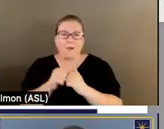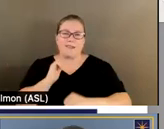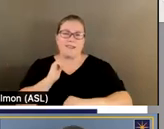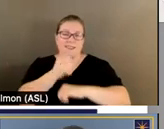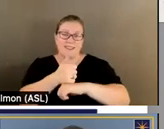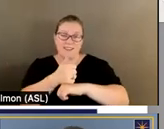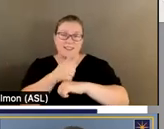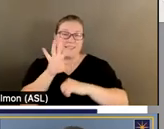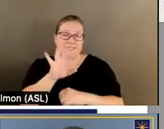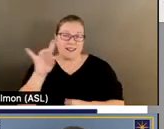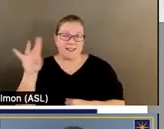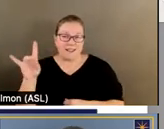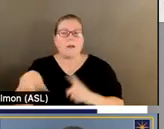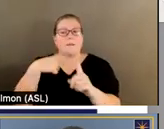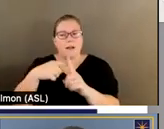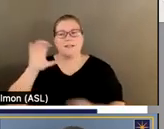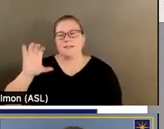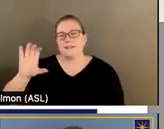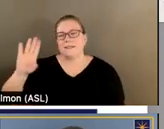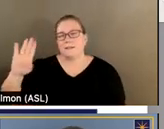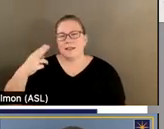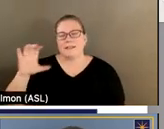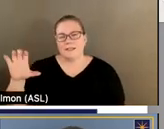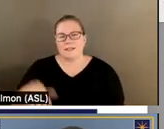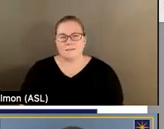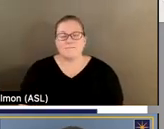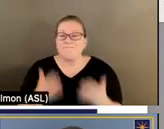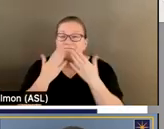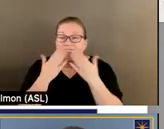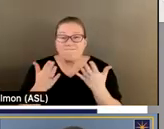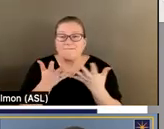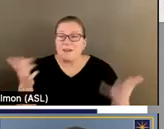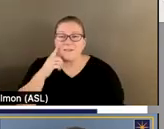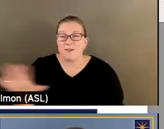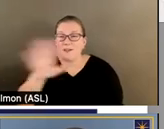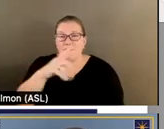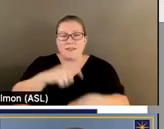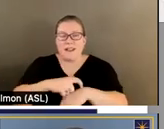988 as well as CCBHCs. Thank you for your time. Meeting is adjourned.